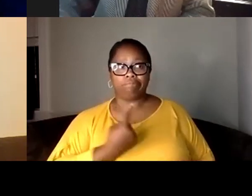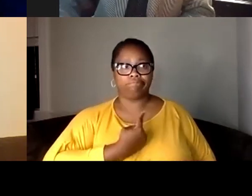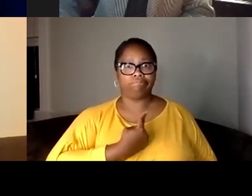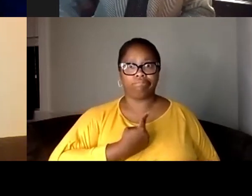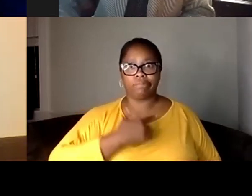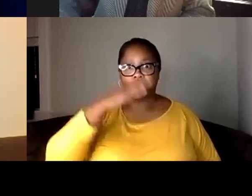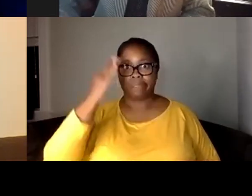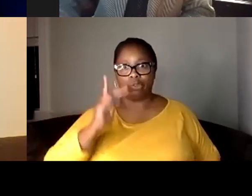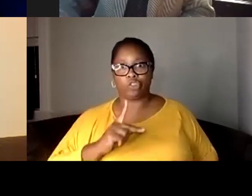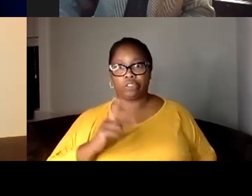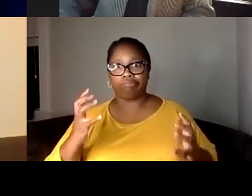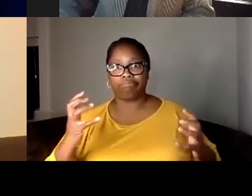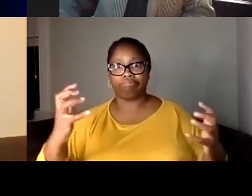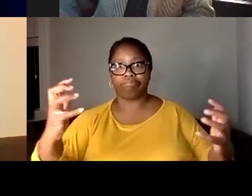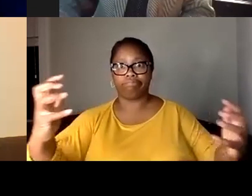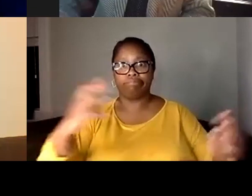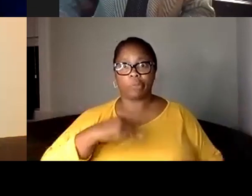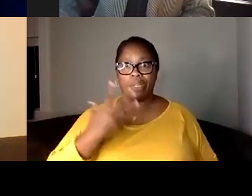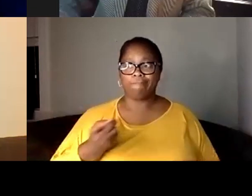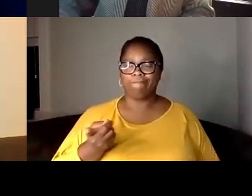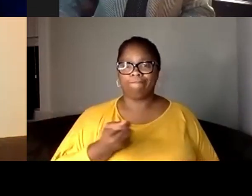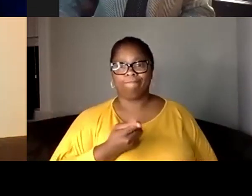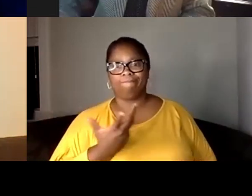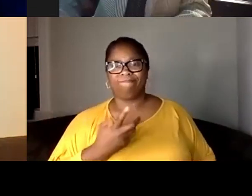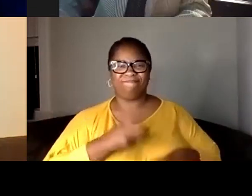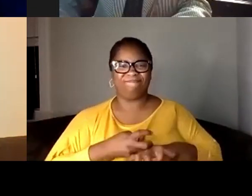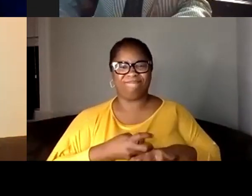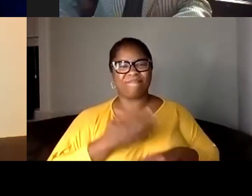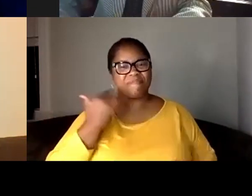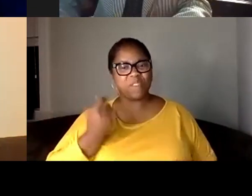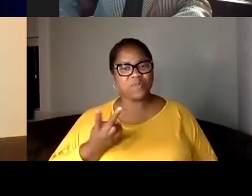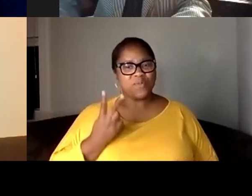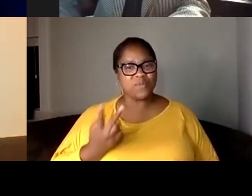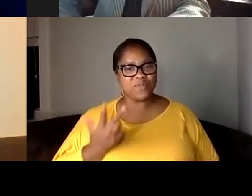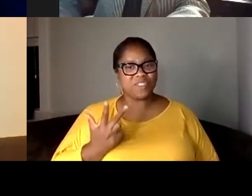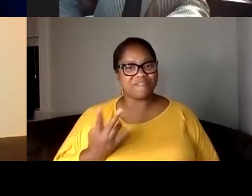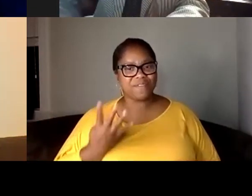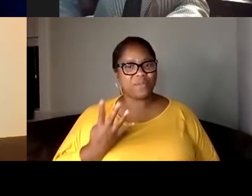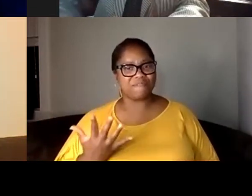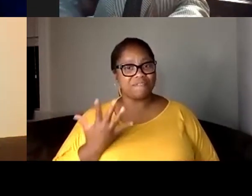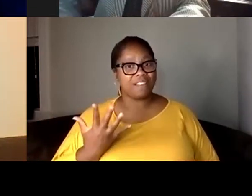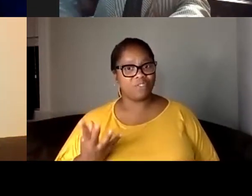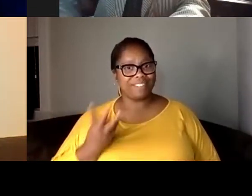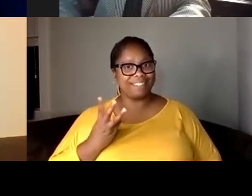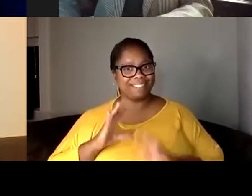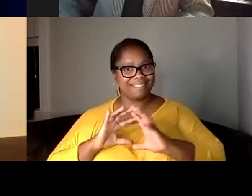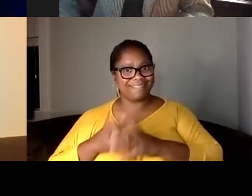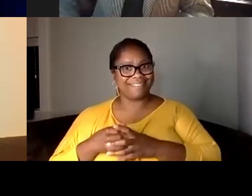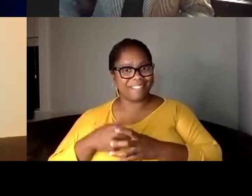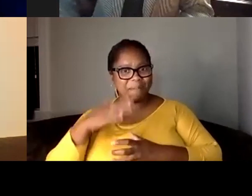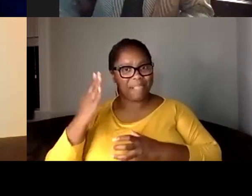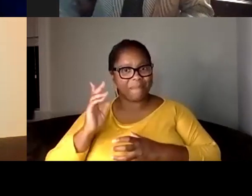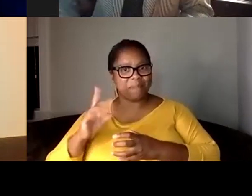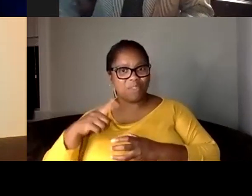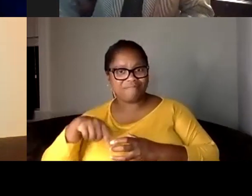a statement, and how difficult that is, and how much easier it is when there's 2 or 3 or 4 or 5 or 6. And so